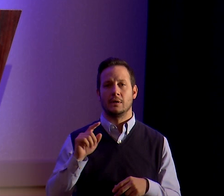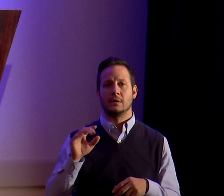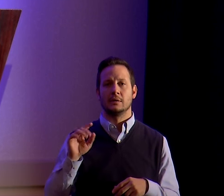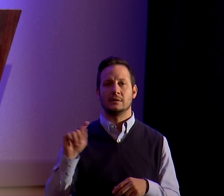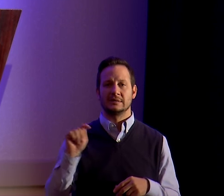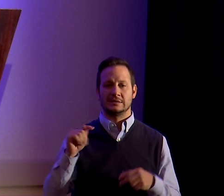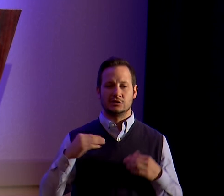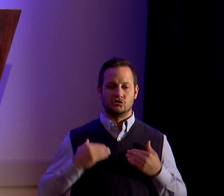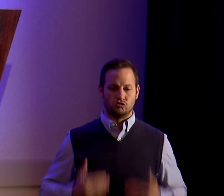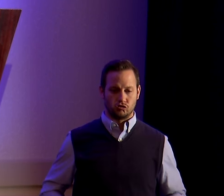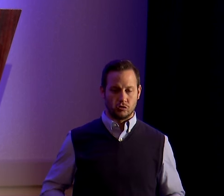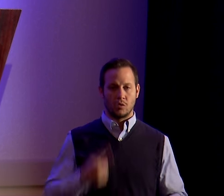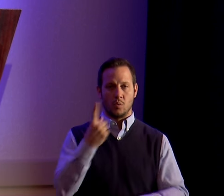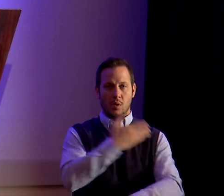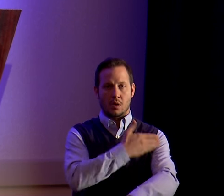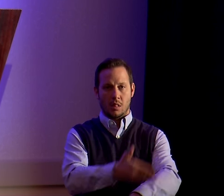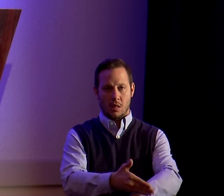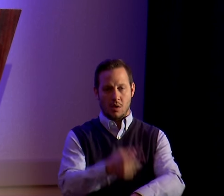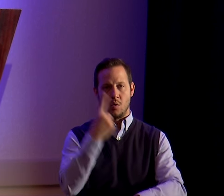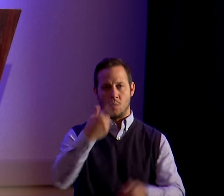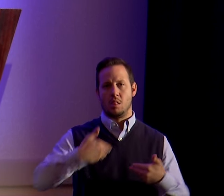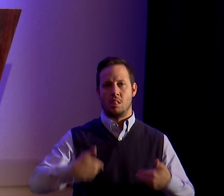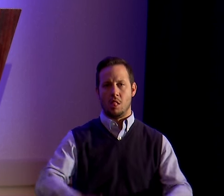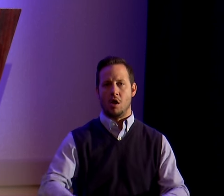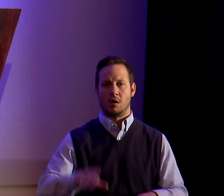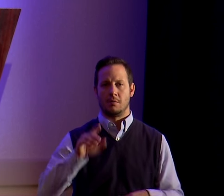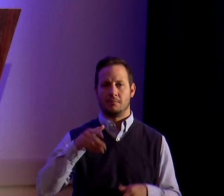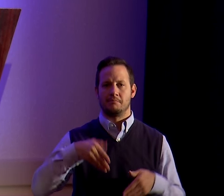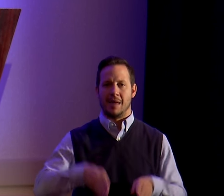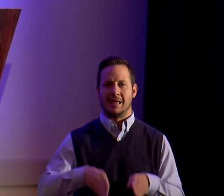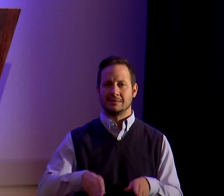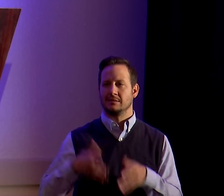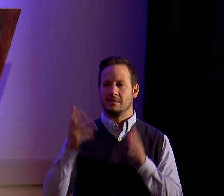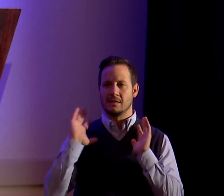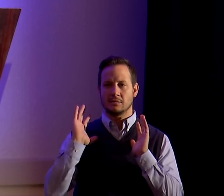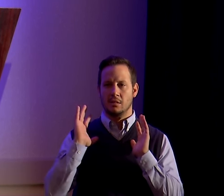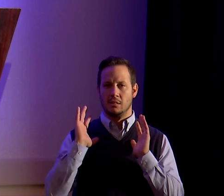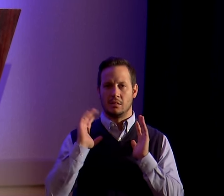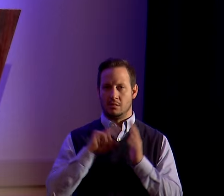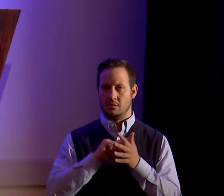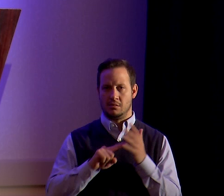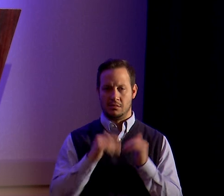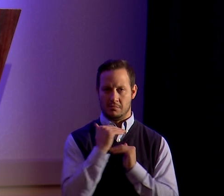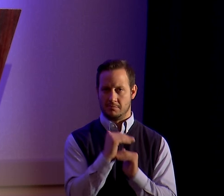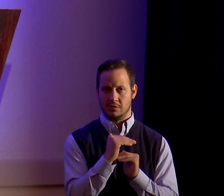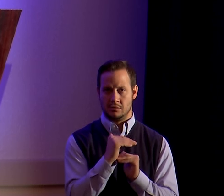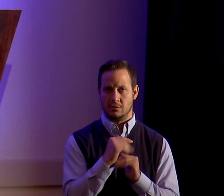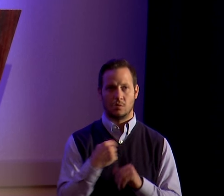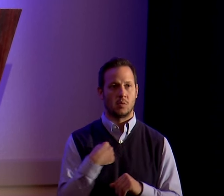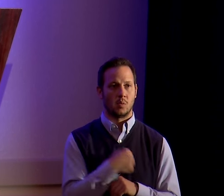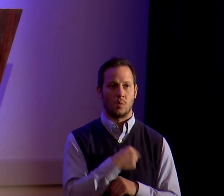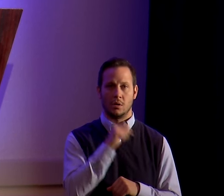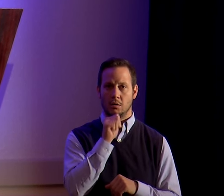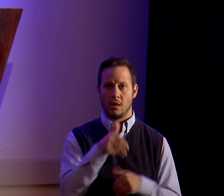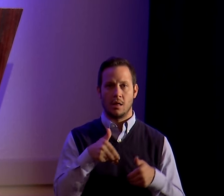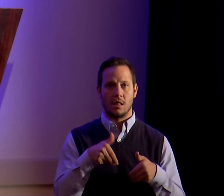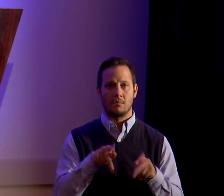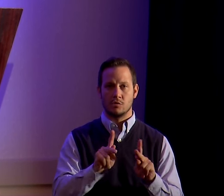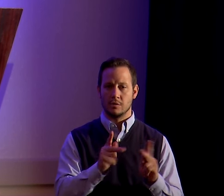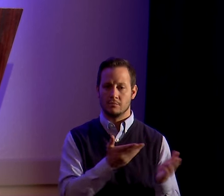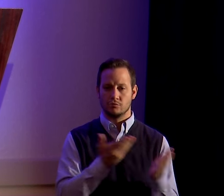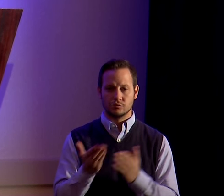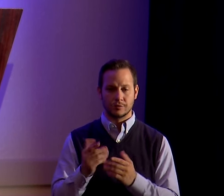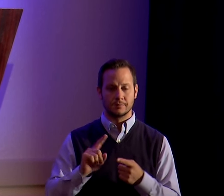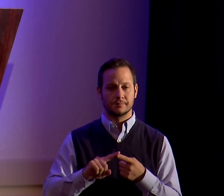one long sleeve shirt, and one long pants. That's it. We were not allowed any